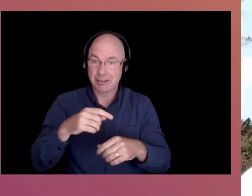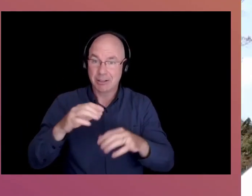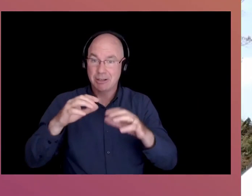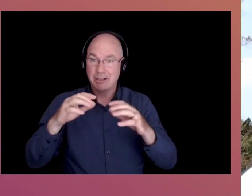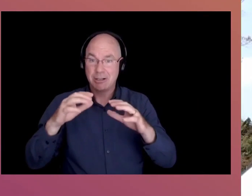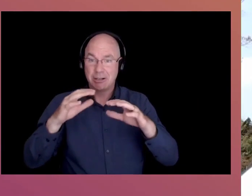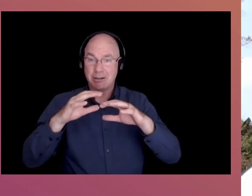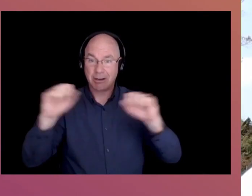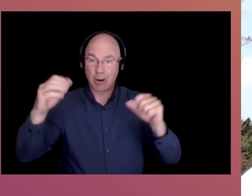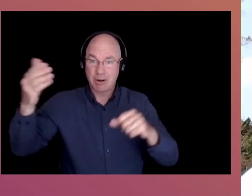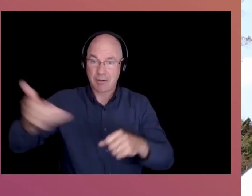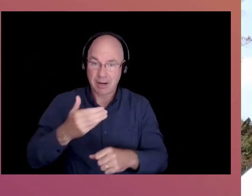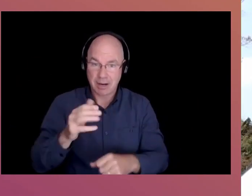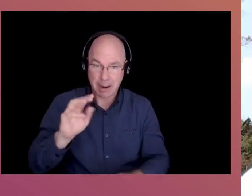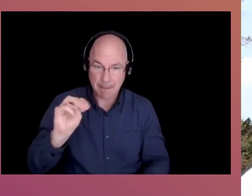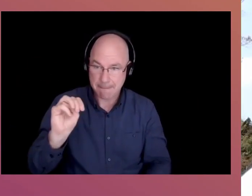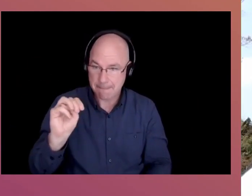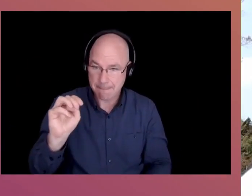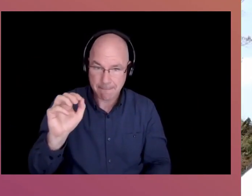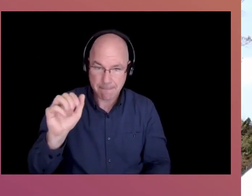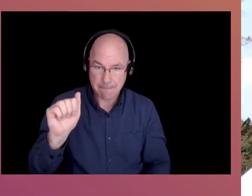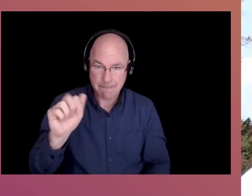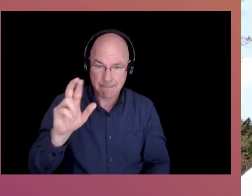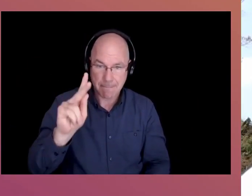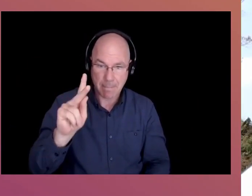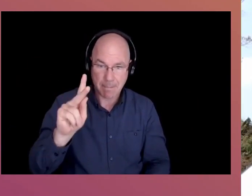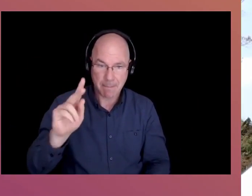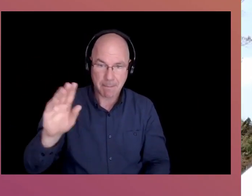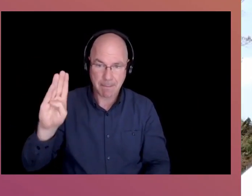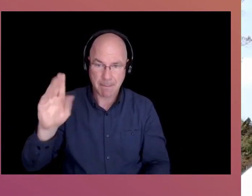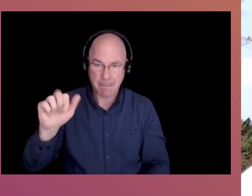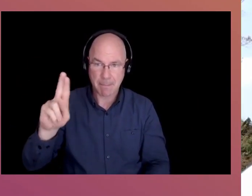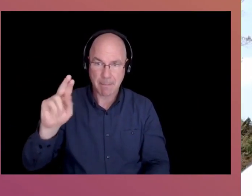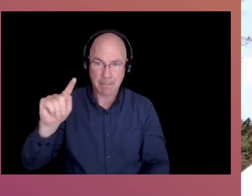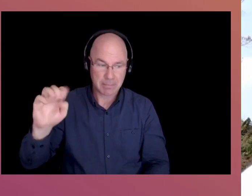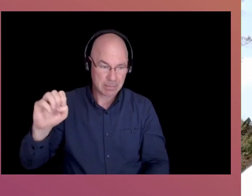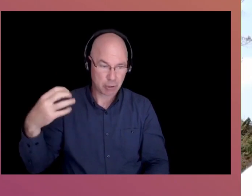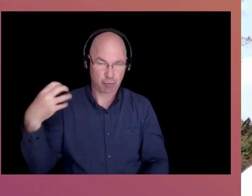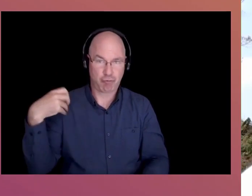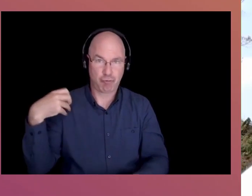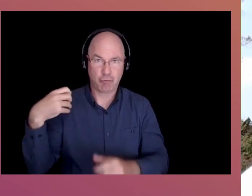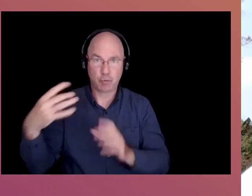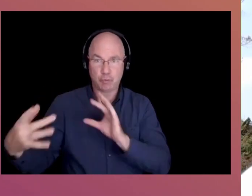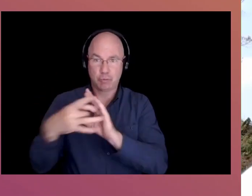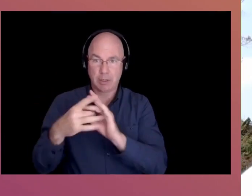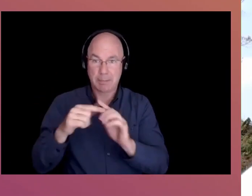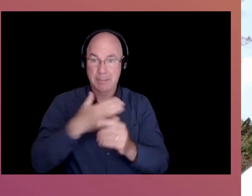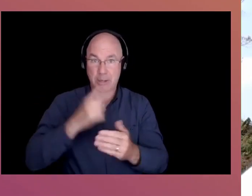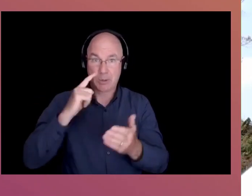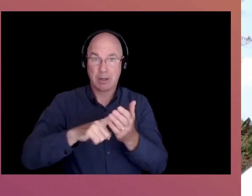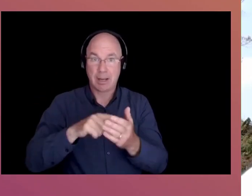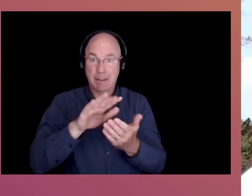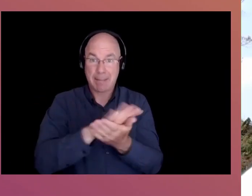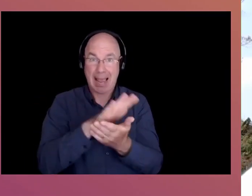invite Margaret Barnett, keynote chair, to join me. But please note that the paper session starts